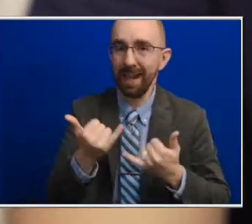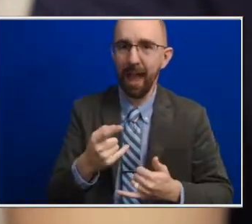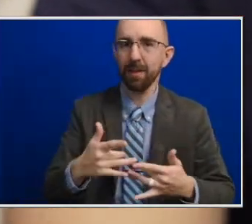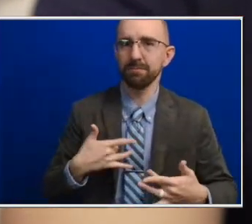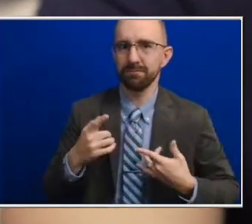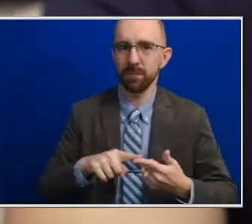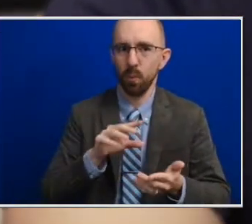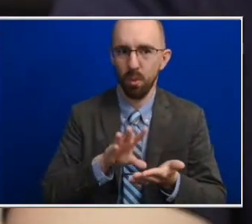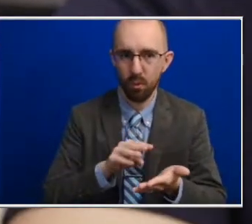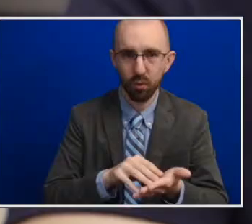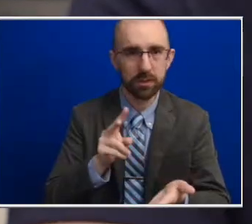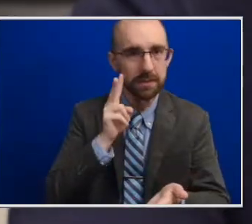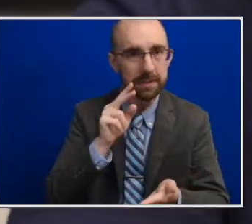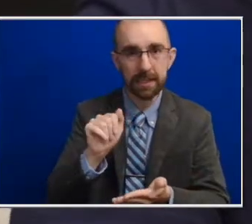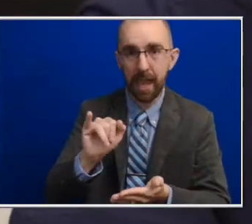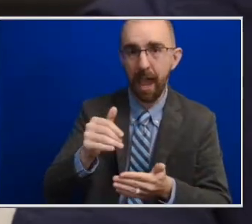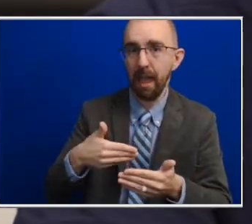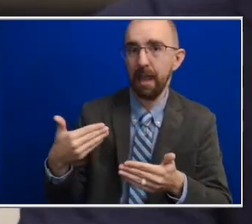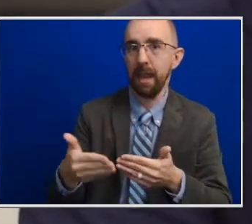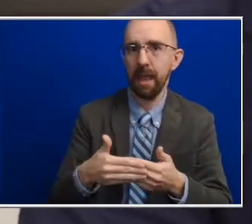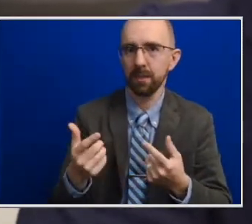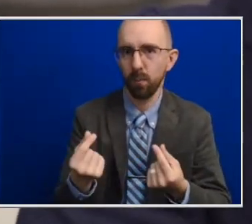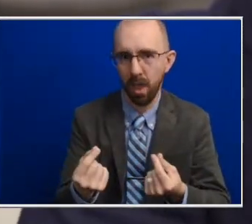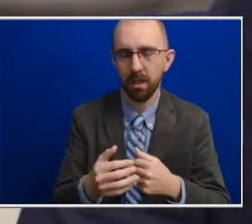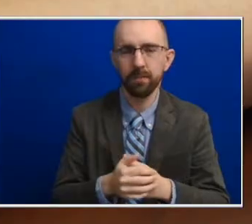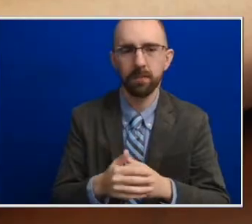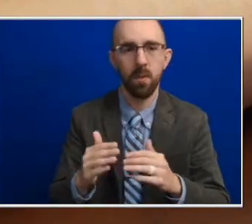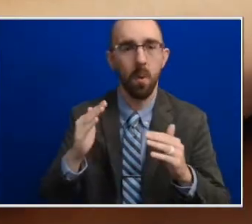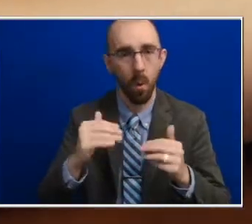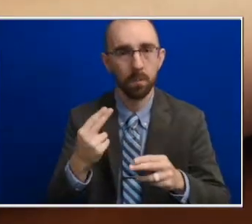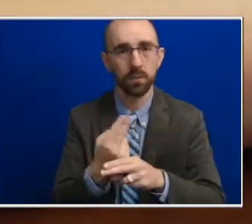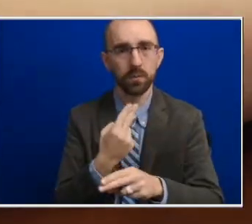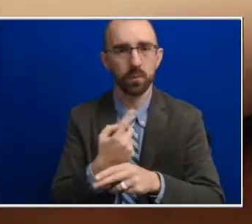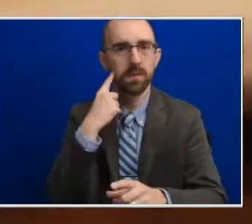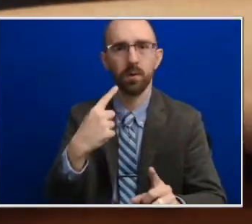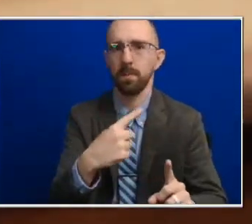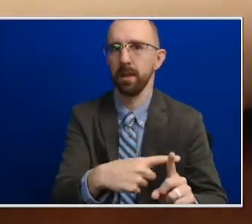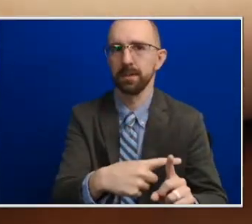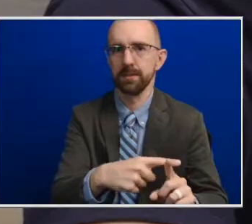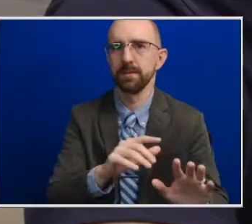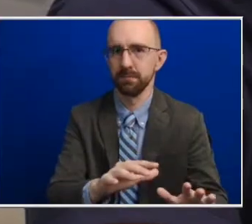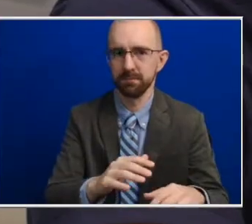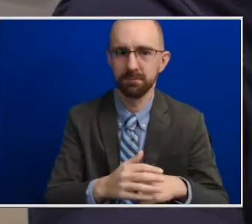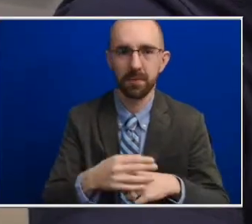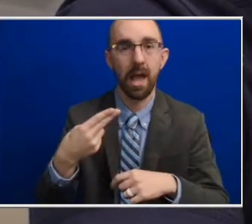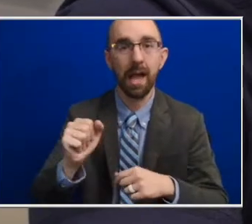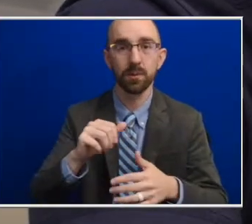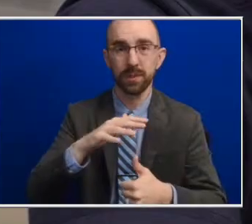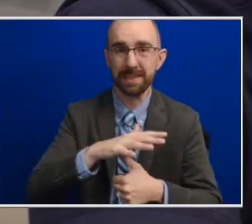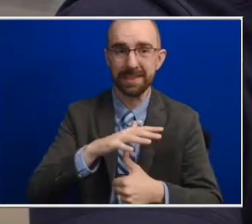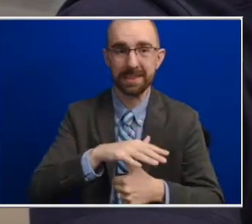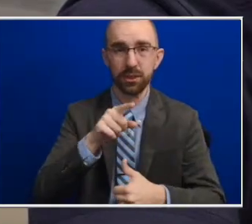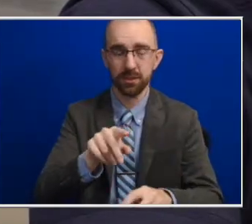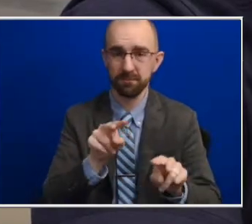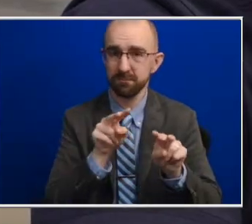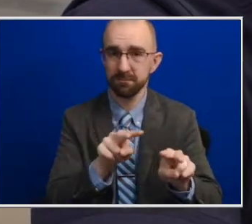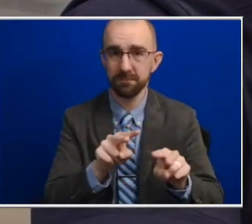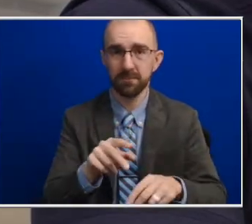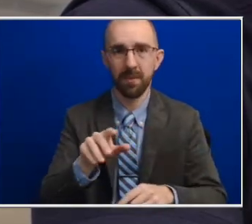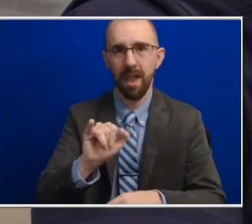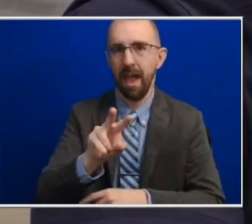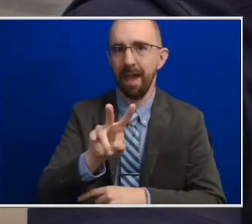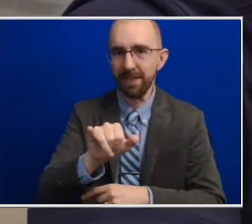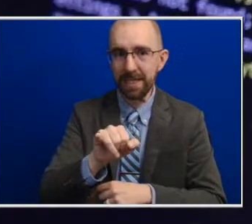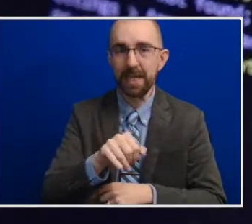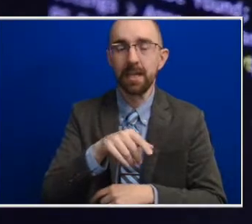where AI can go next, with hopes to use it for good. A high school senior with his eye on an Ivy, Matthew Chen